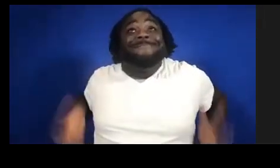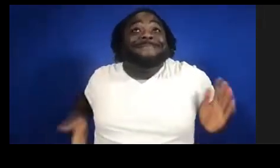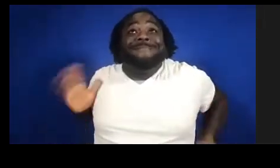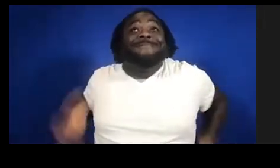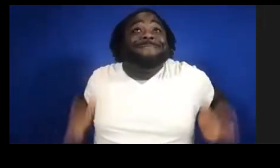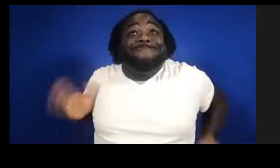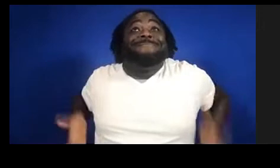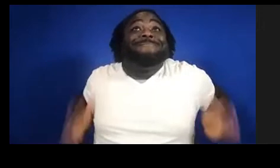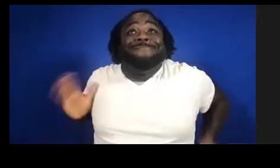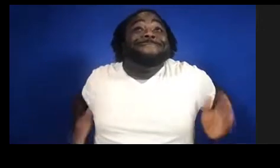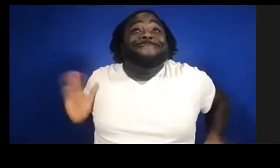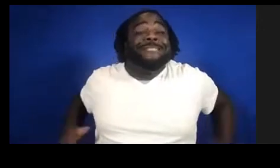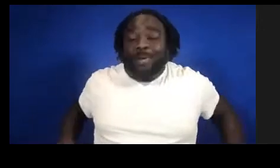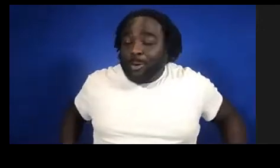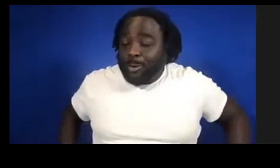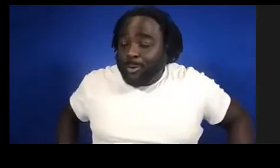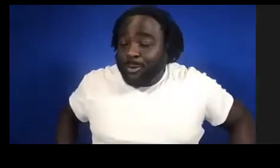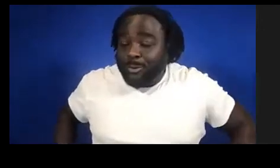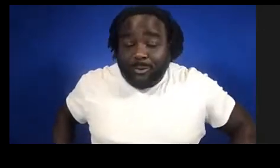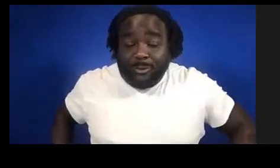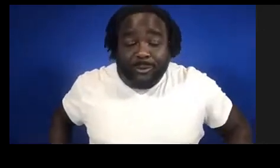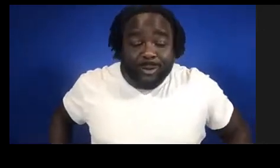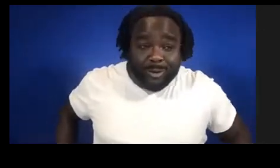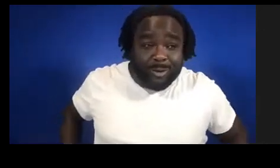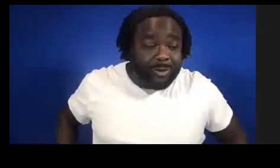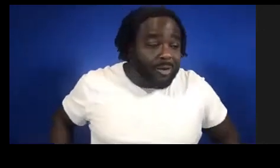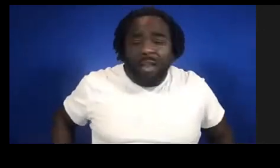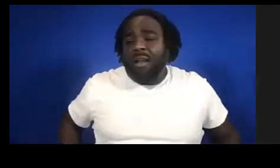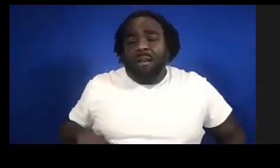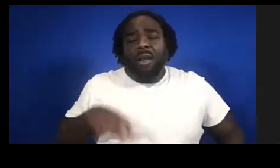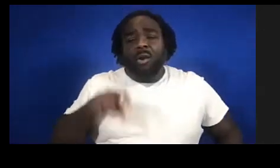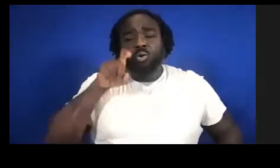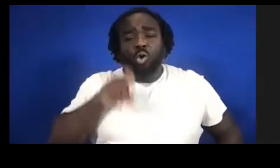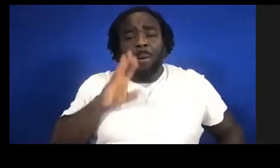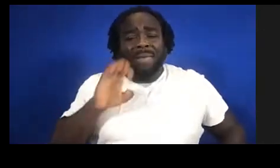hiking. I'm running this trail. I'm like, these snakes can't keep up with me.